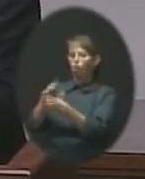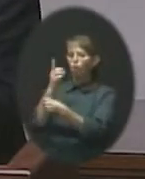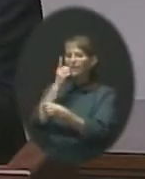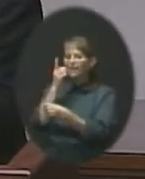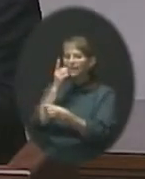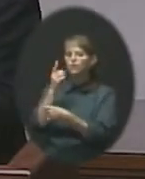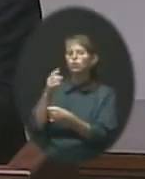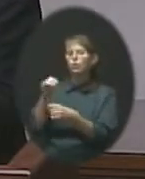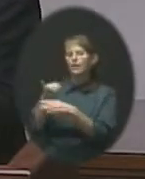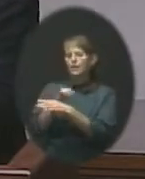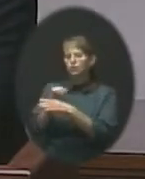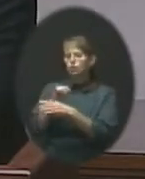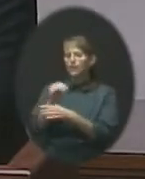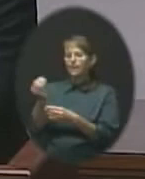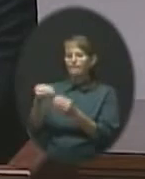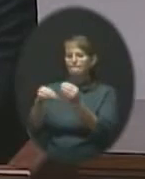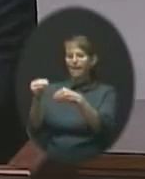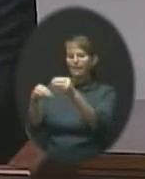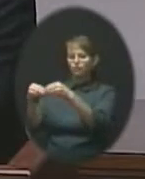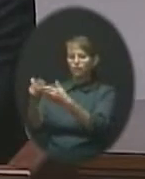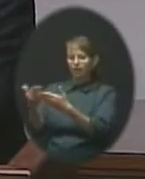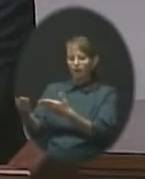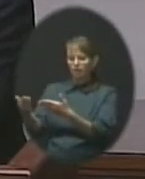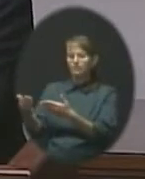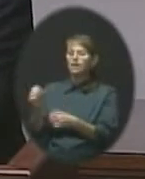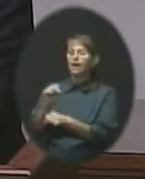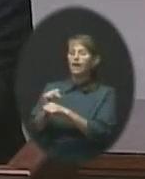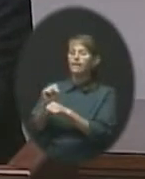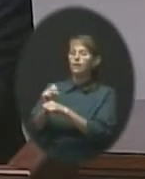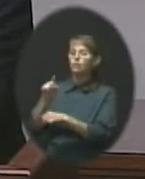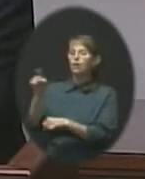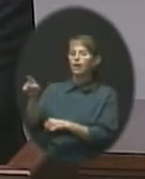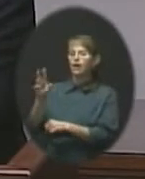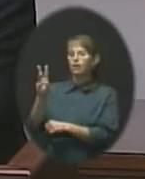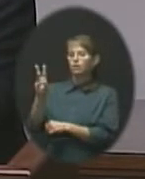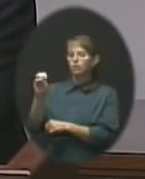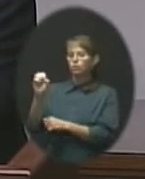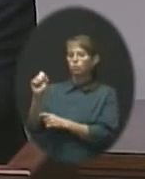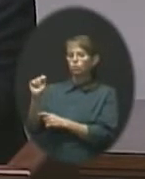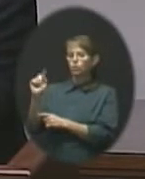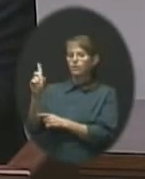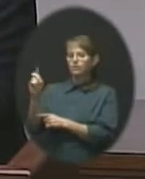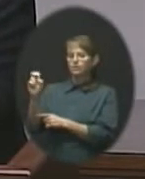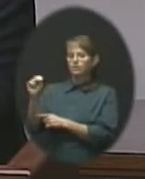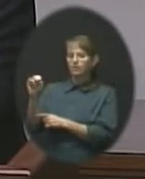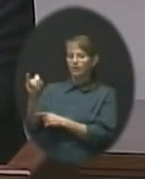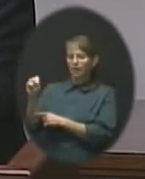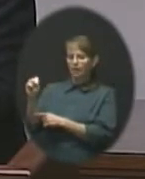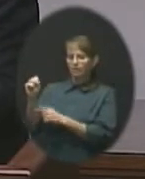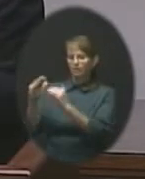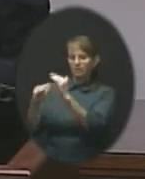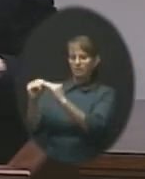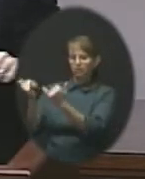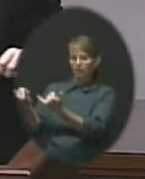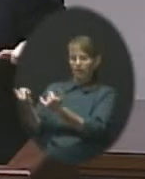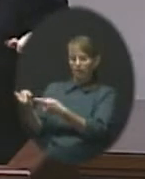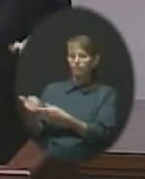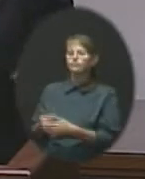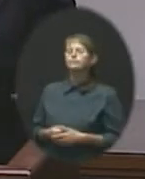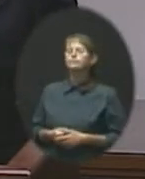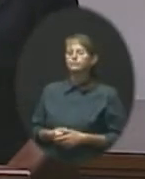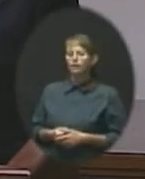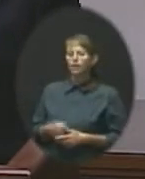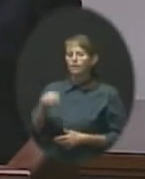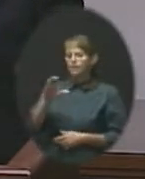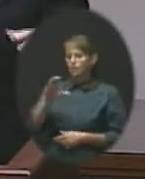packaging some items, and they work out at the West Dennis site. So that's where they're at now? That's where they're at currently. Okay, yeah. And then the